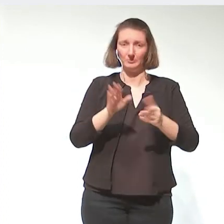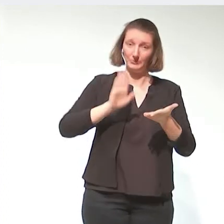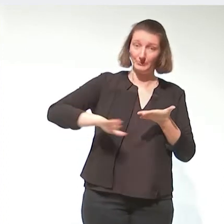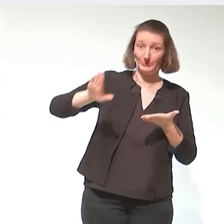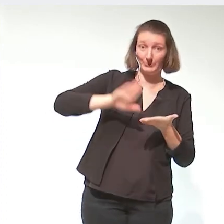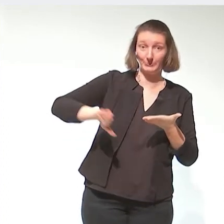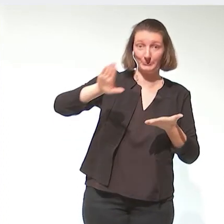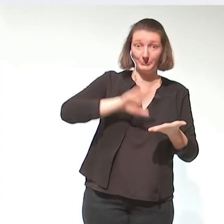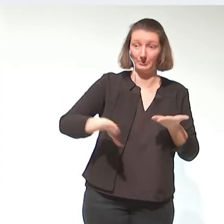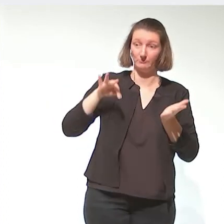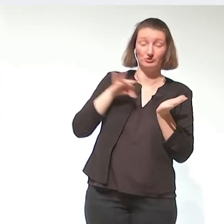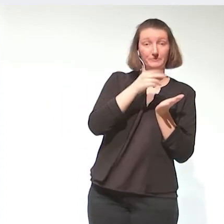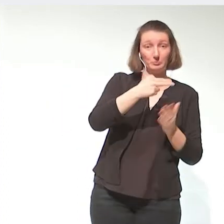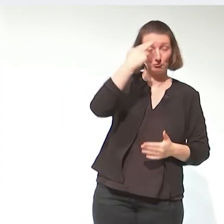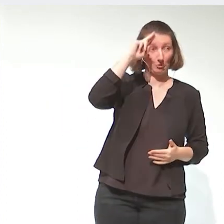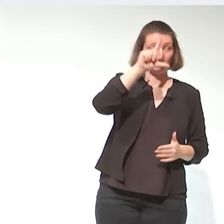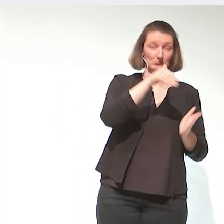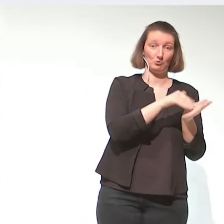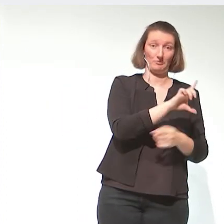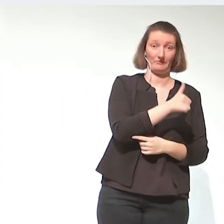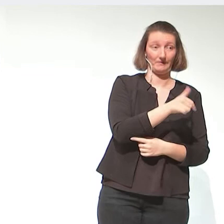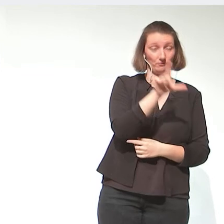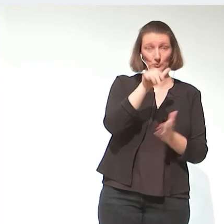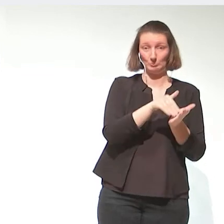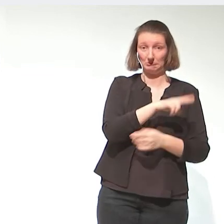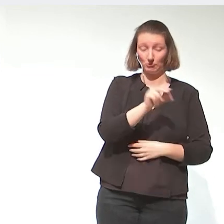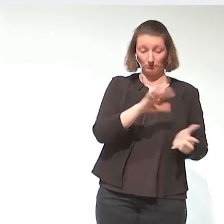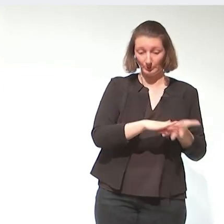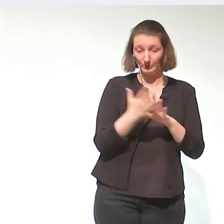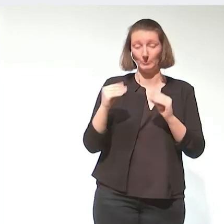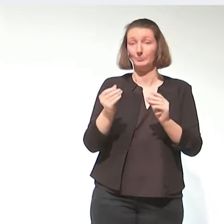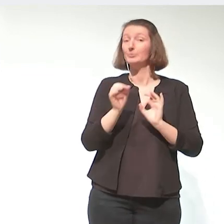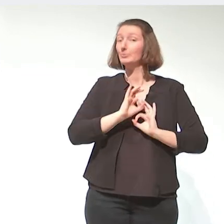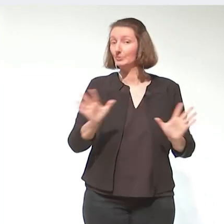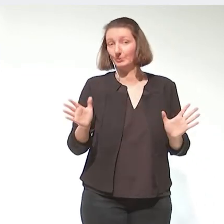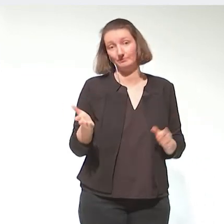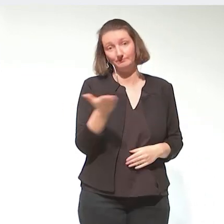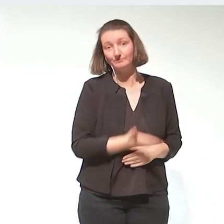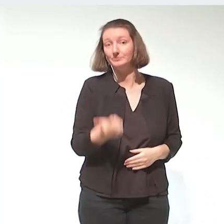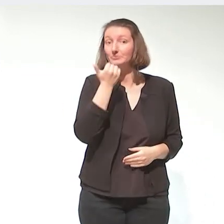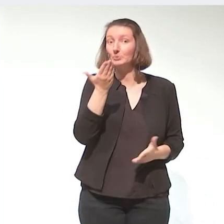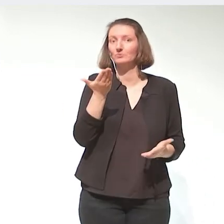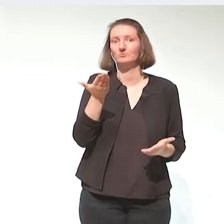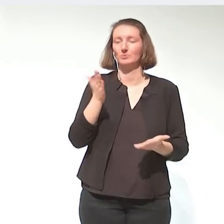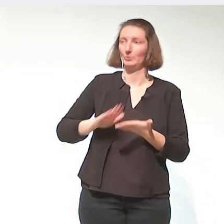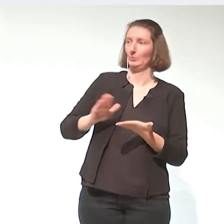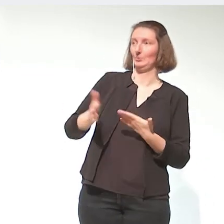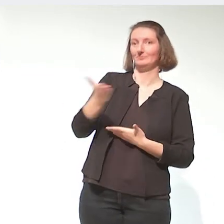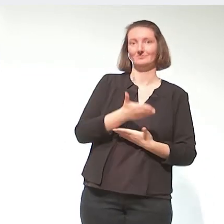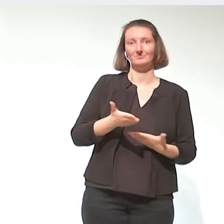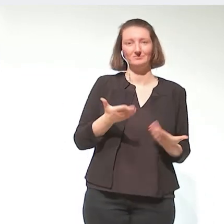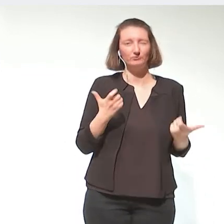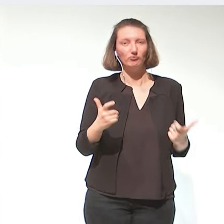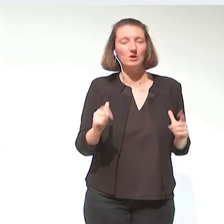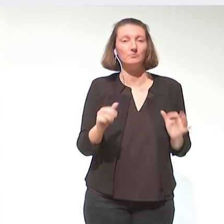nationally. European strategy objectives 2021, 2030 should become a reality.